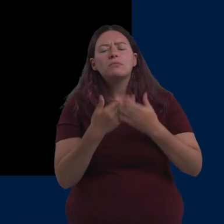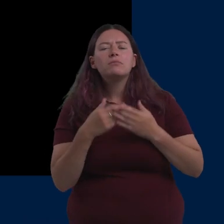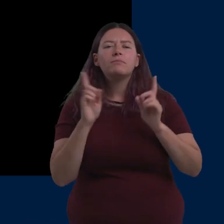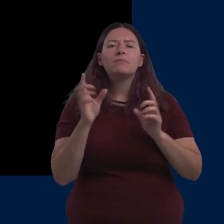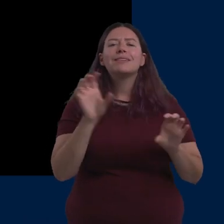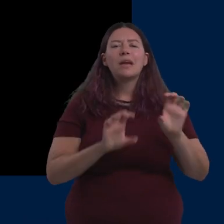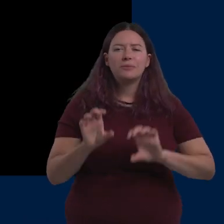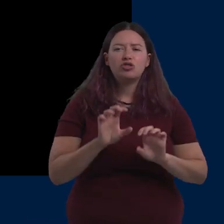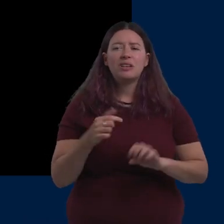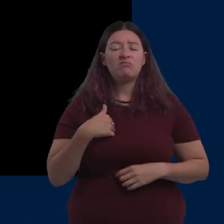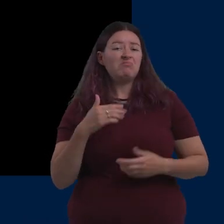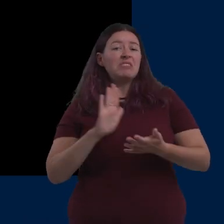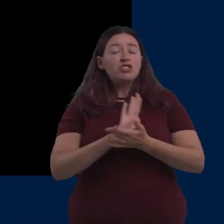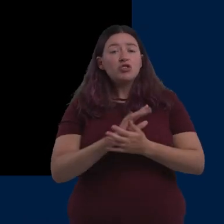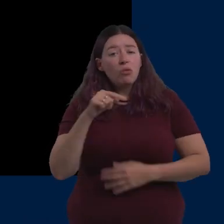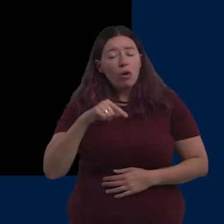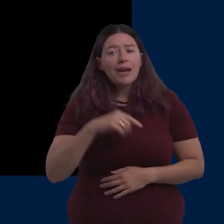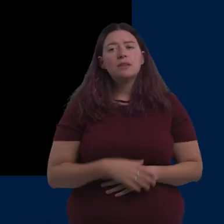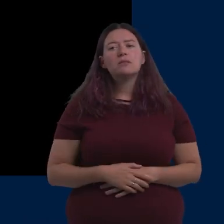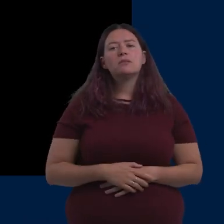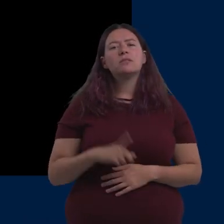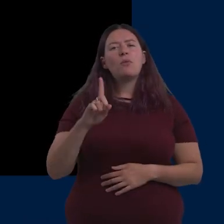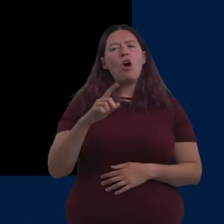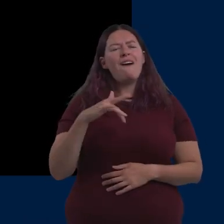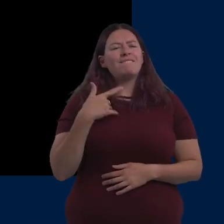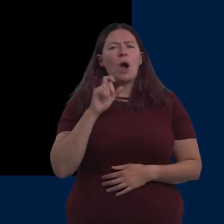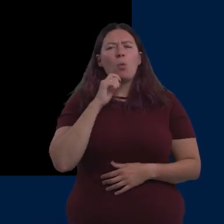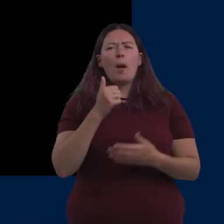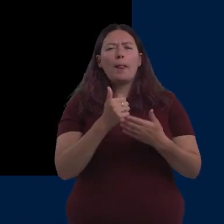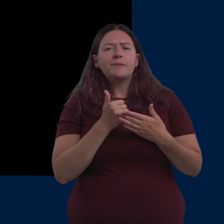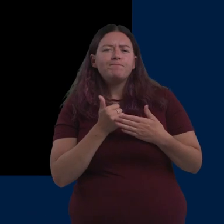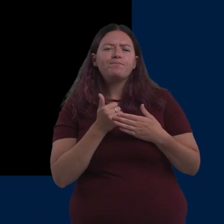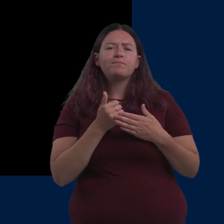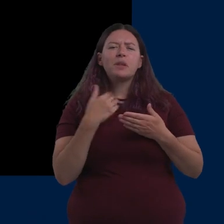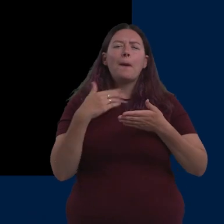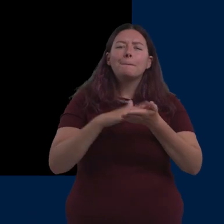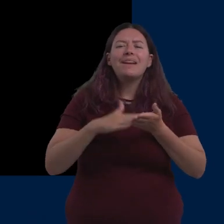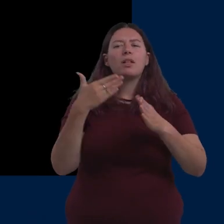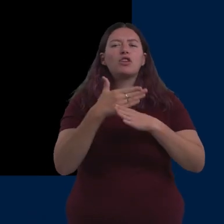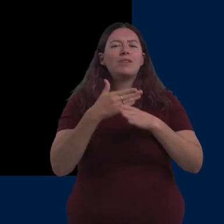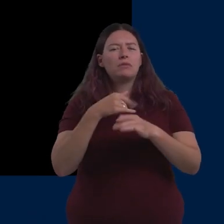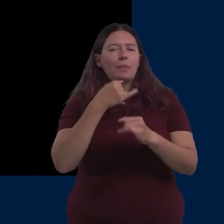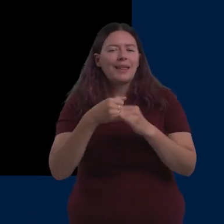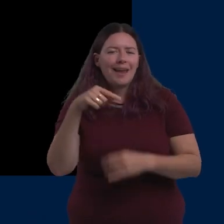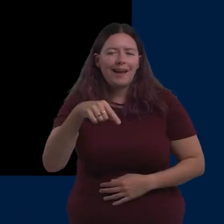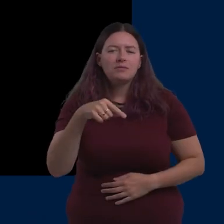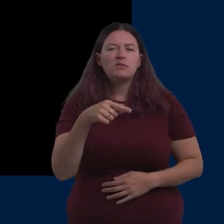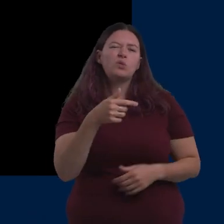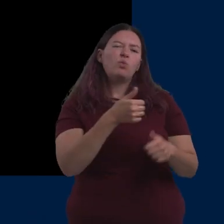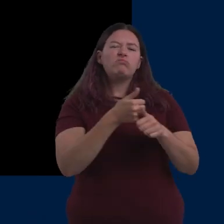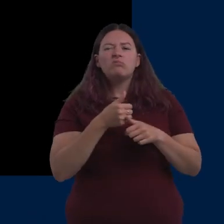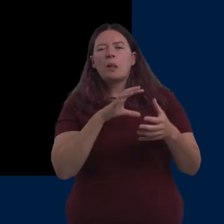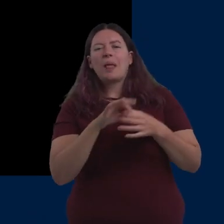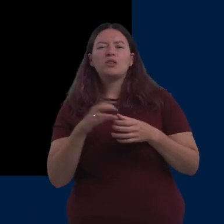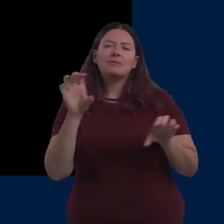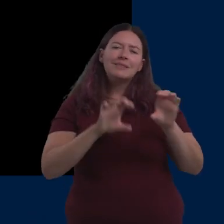chemistry because I enjoyed the subject and felt that it would provide me with a meaningful career at the forefront of